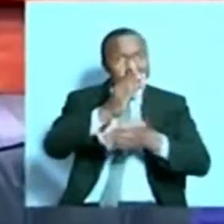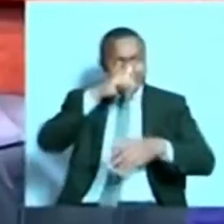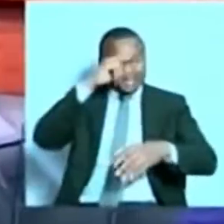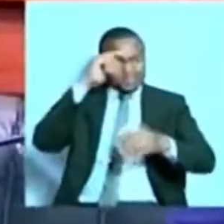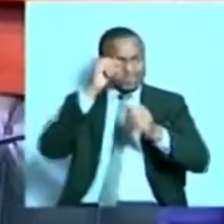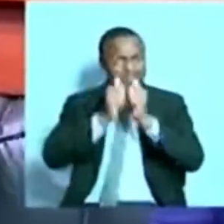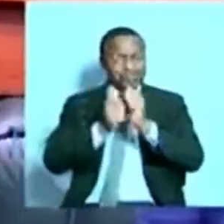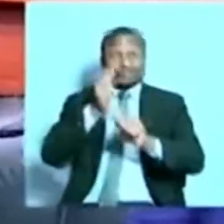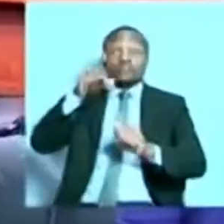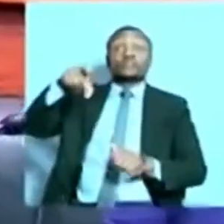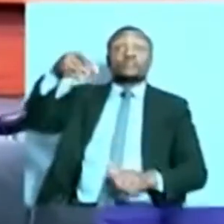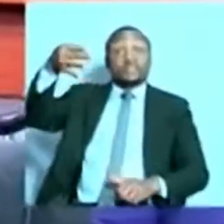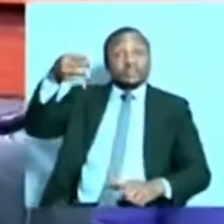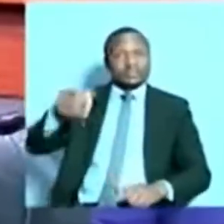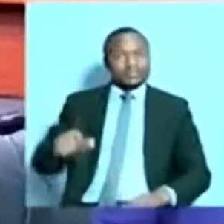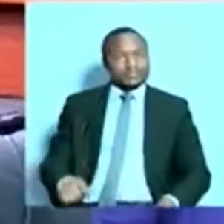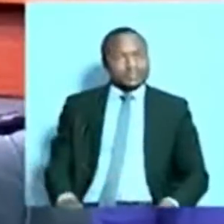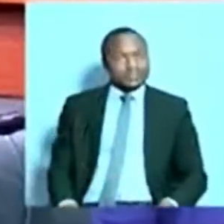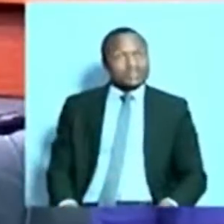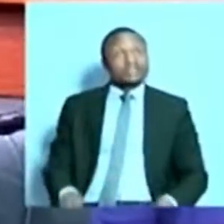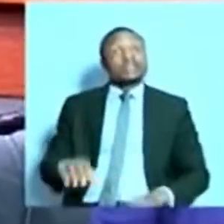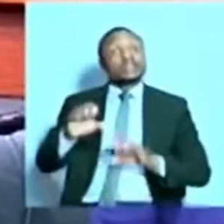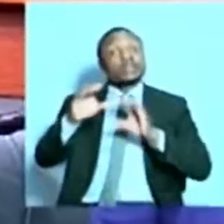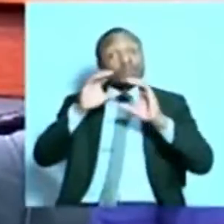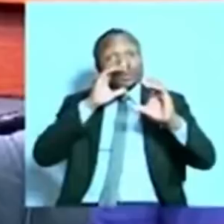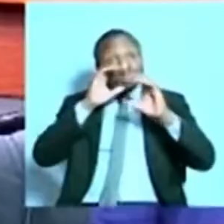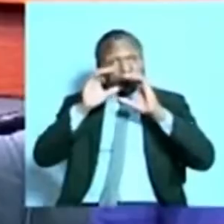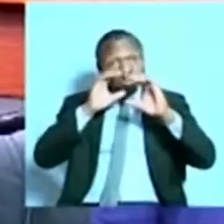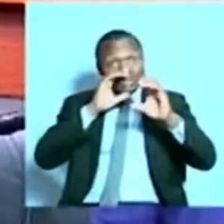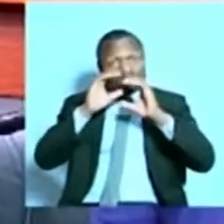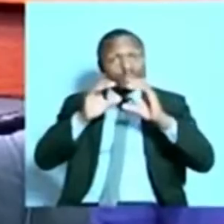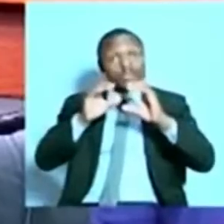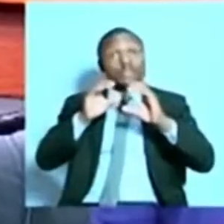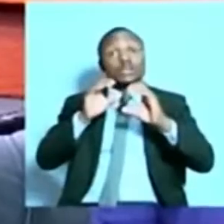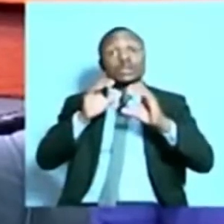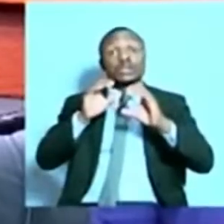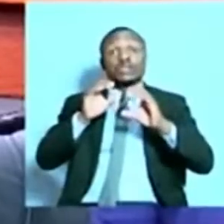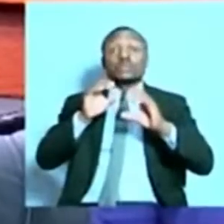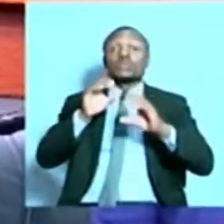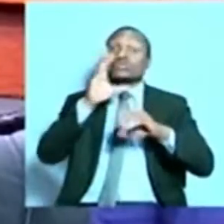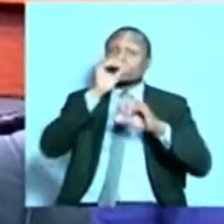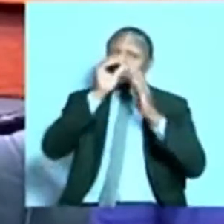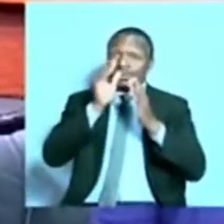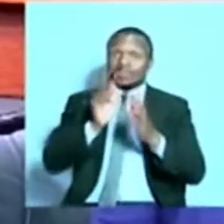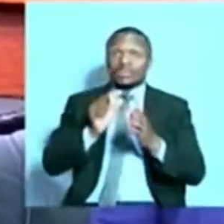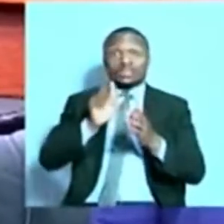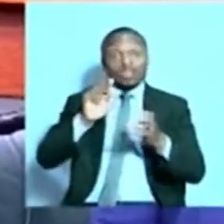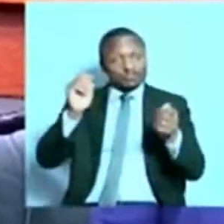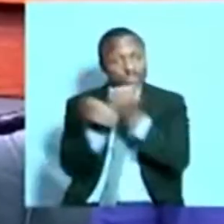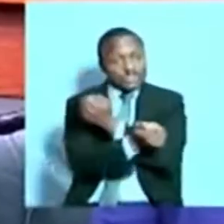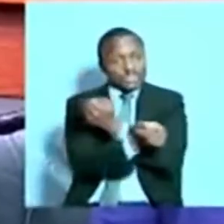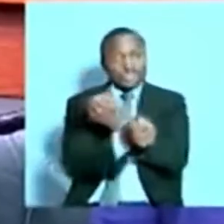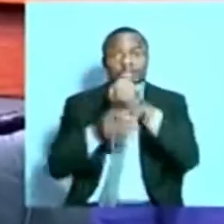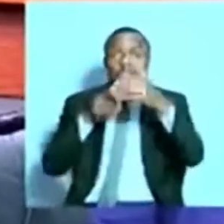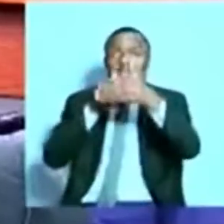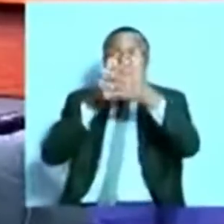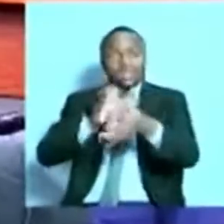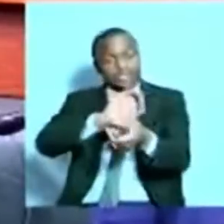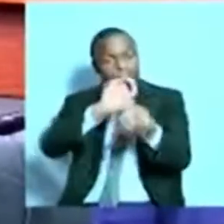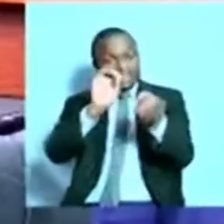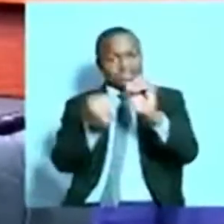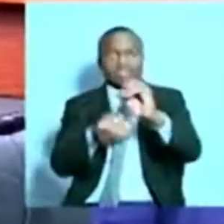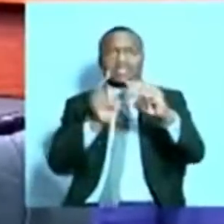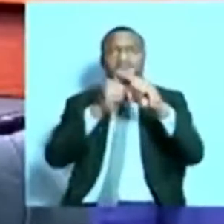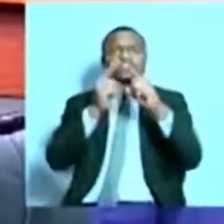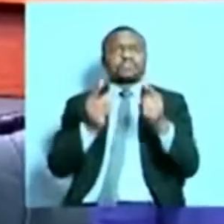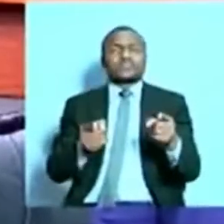because the PF has communicated, Madam Speaker, to you that they have changed the leader of opposition, and the House has